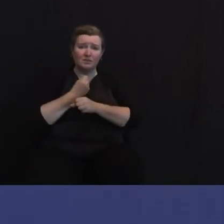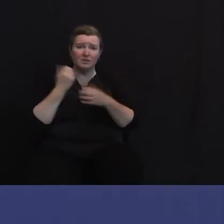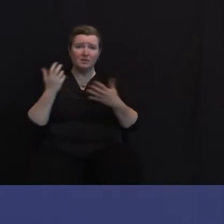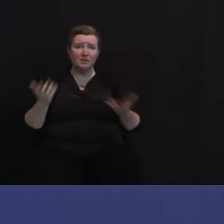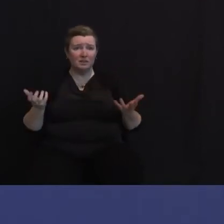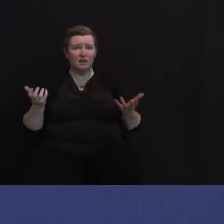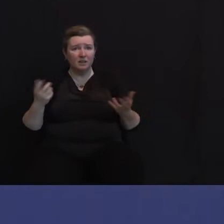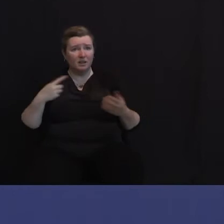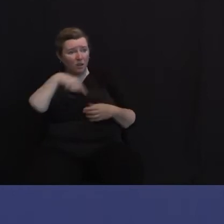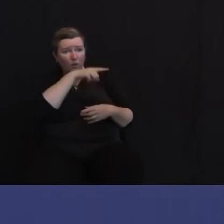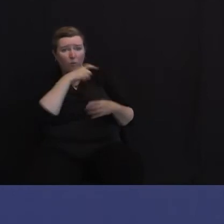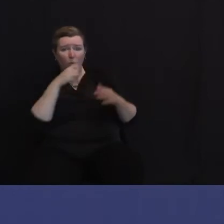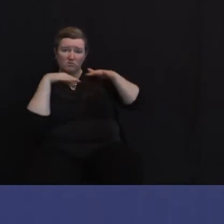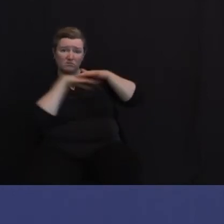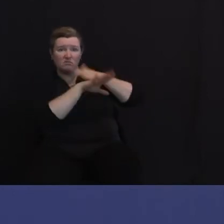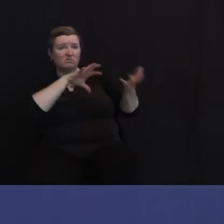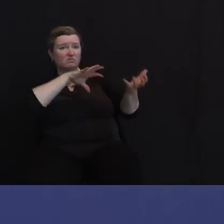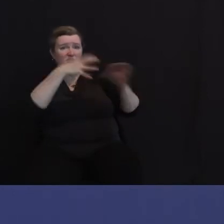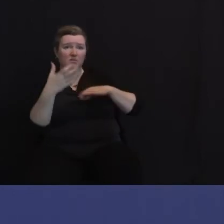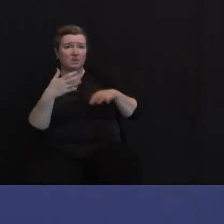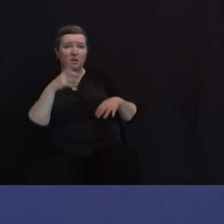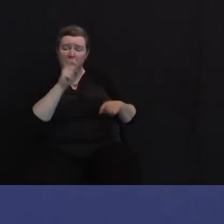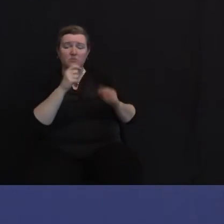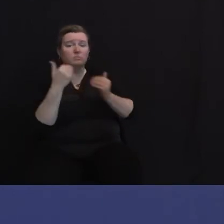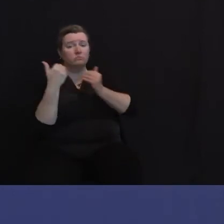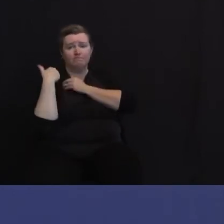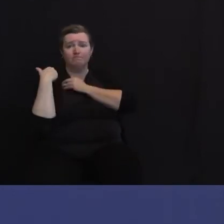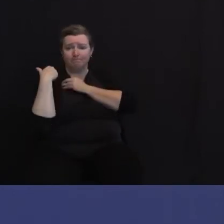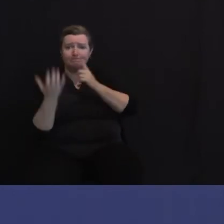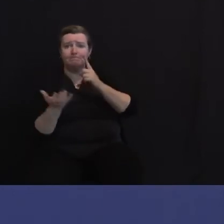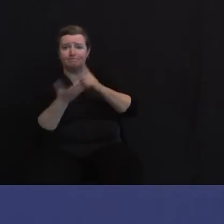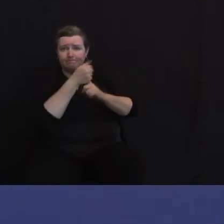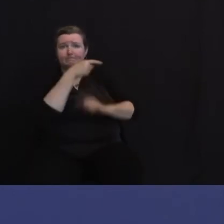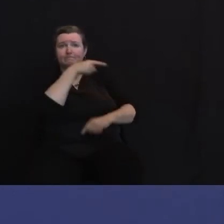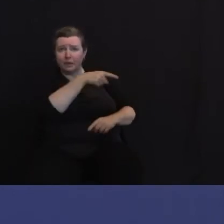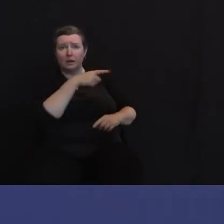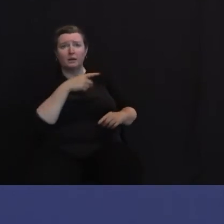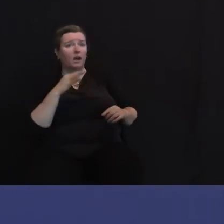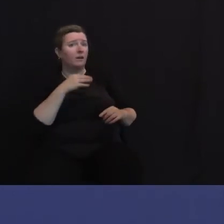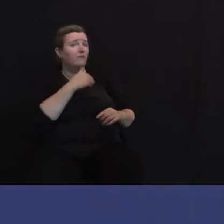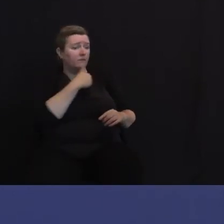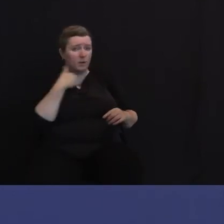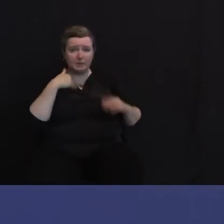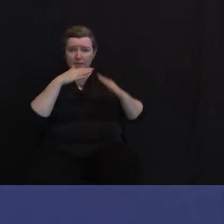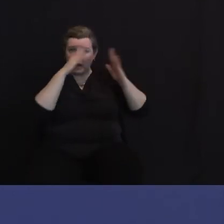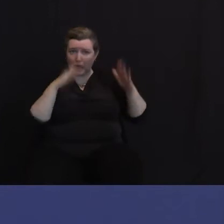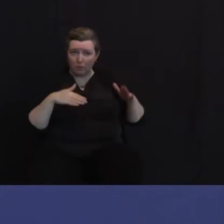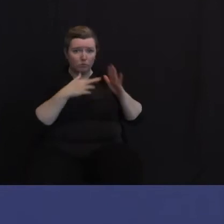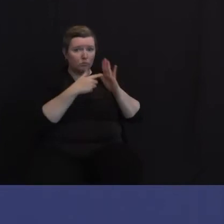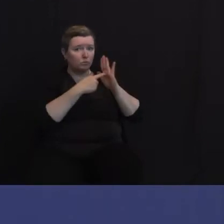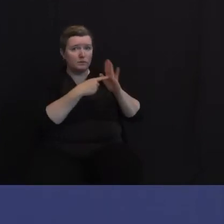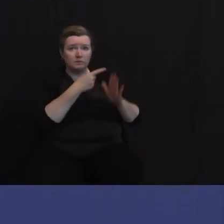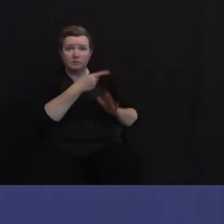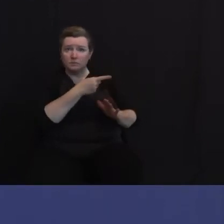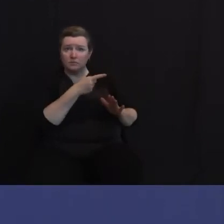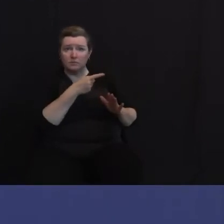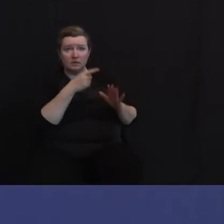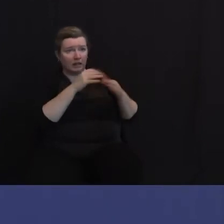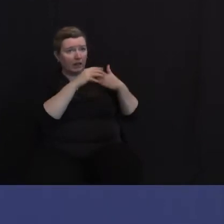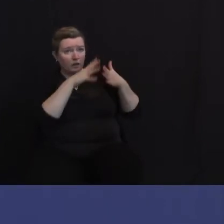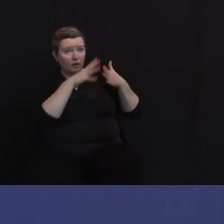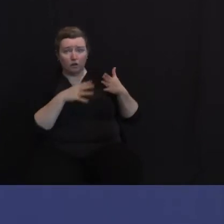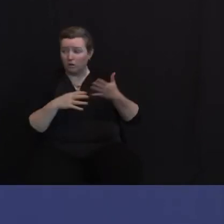accountable. But if it's proven that there were members of the House of Representatives who were showing around folks who the next day were